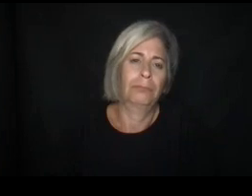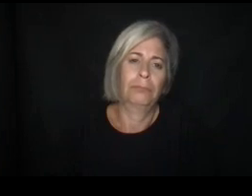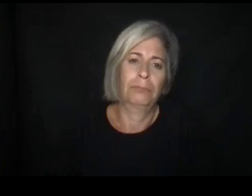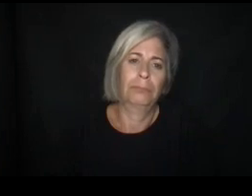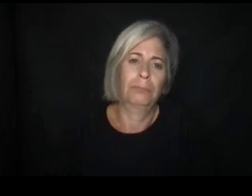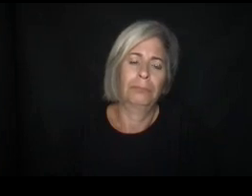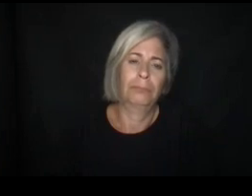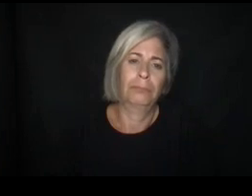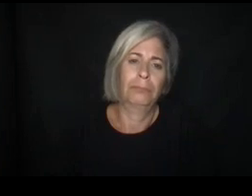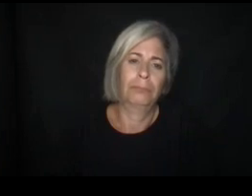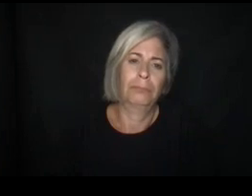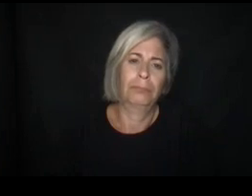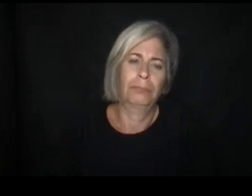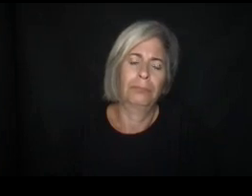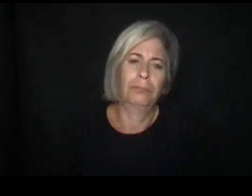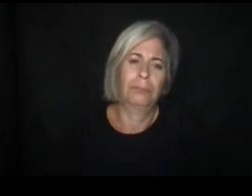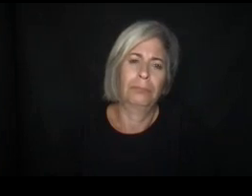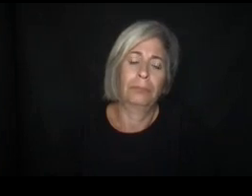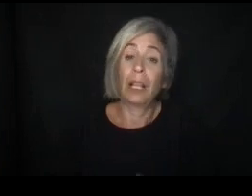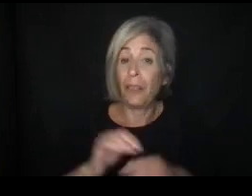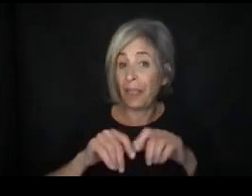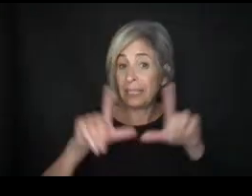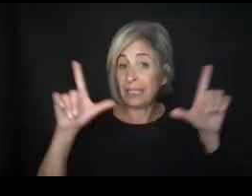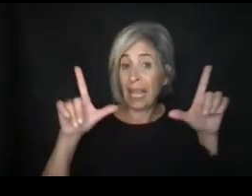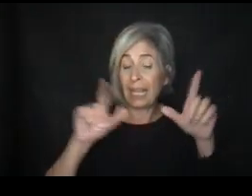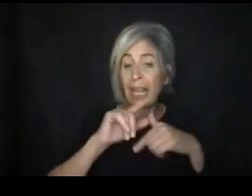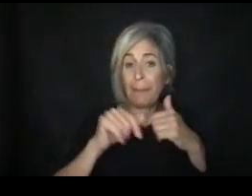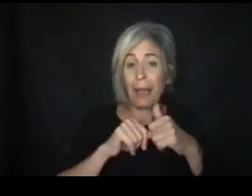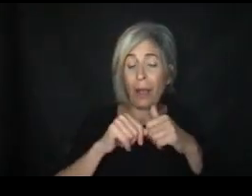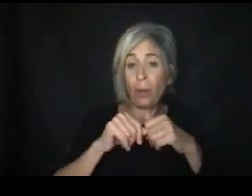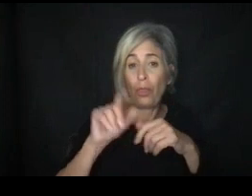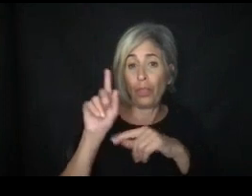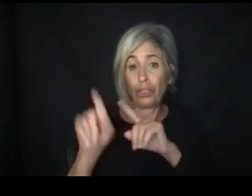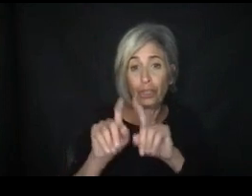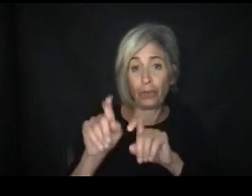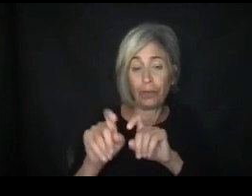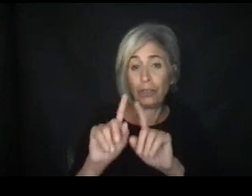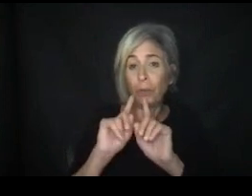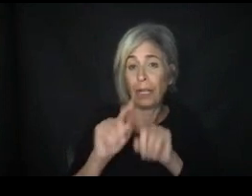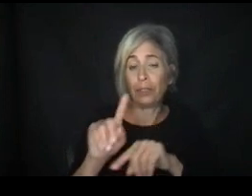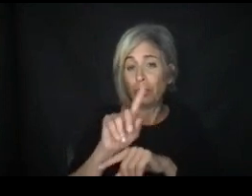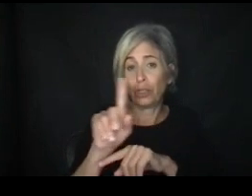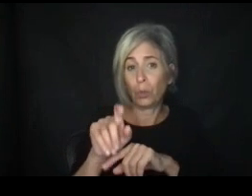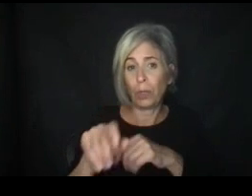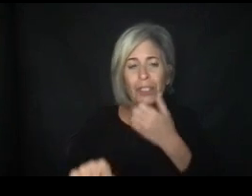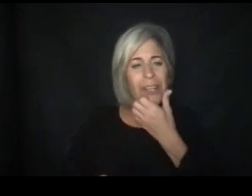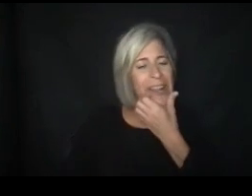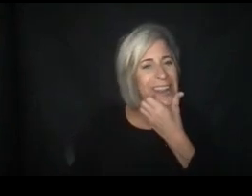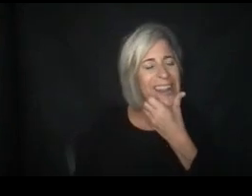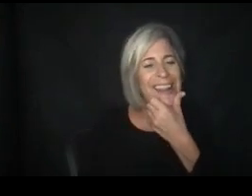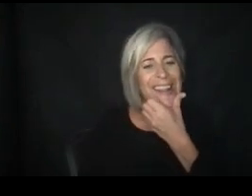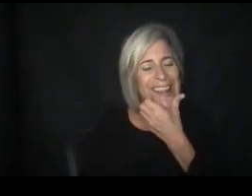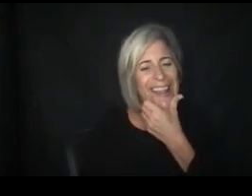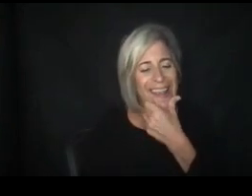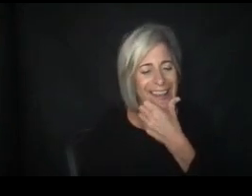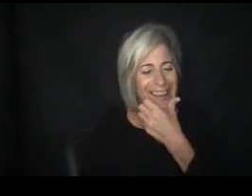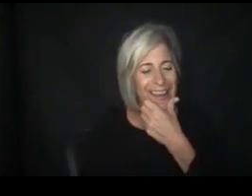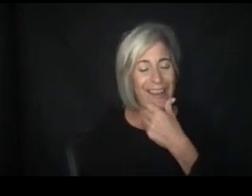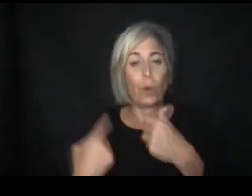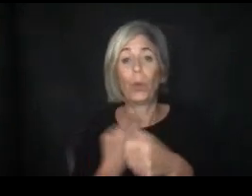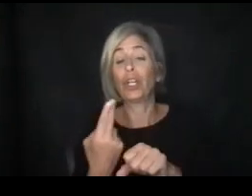Absolutely. Yuri, could you pull up the slide regarding the survey in addition and to answer your question? There is a count. We're using